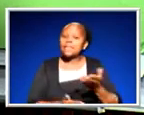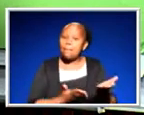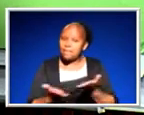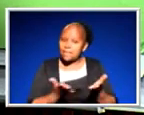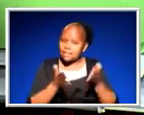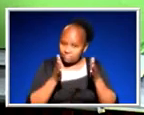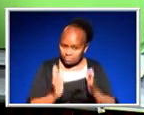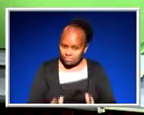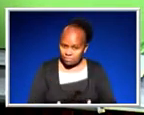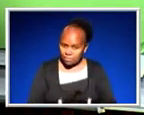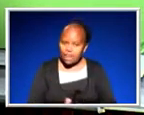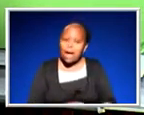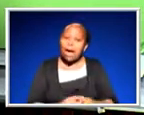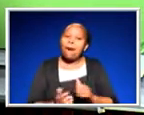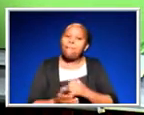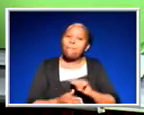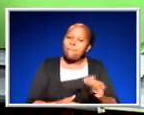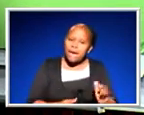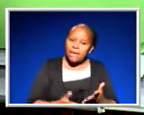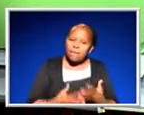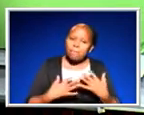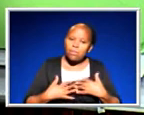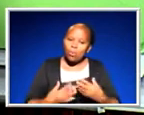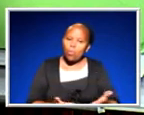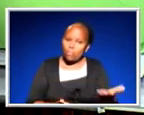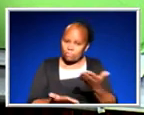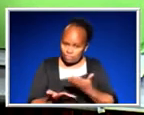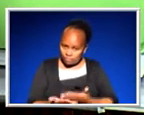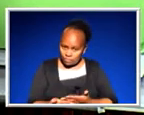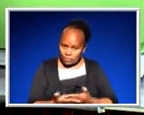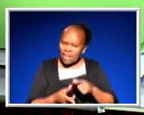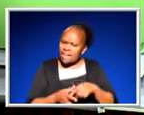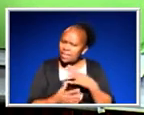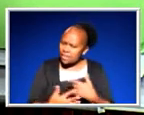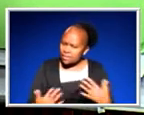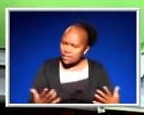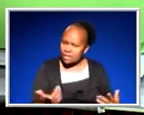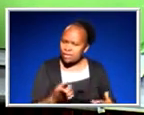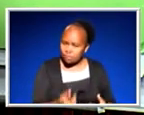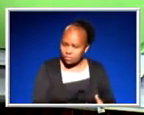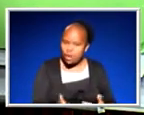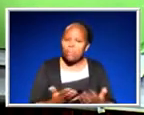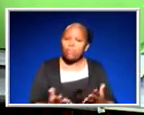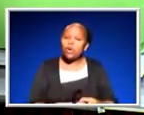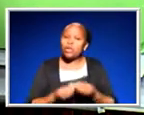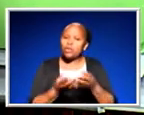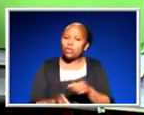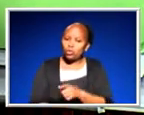person by suppliers. And these goods were supplied